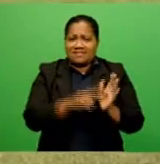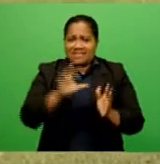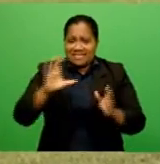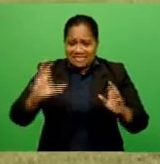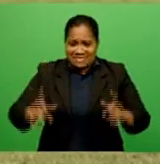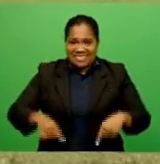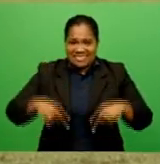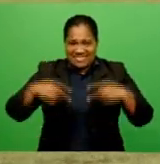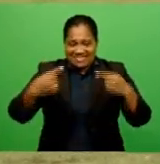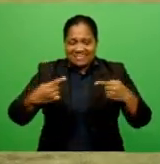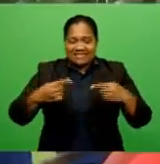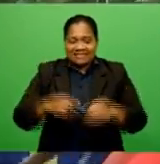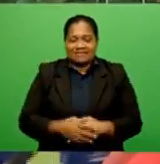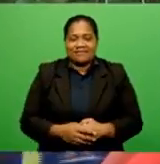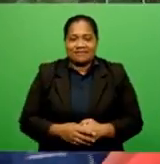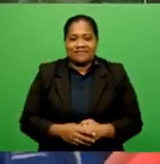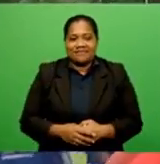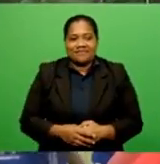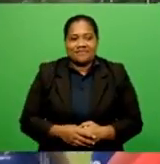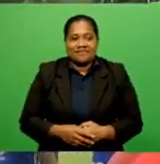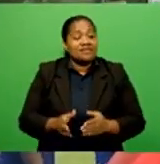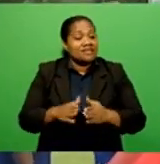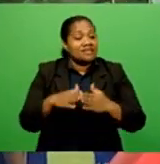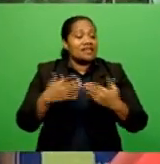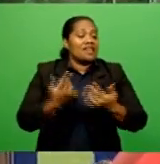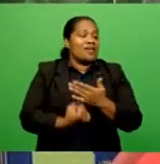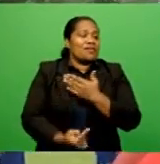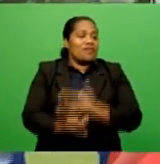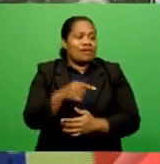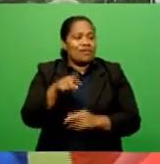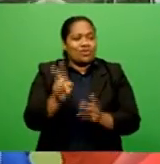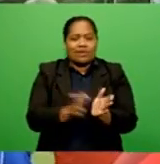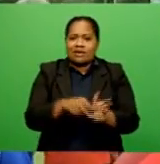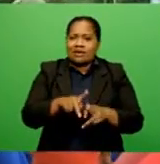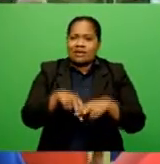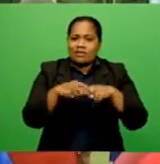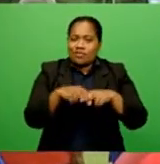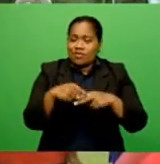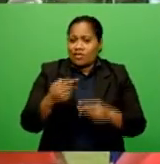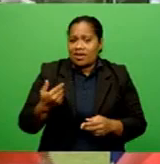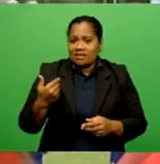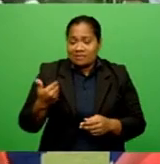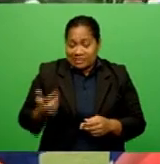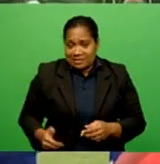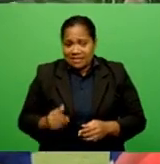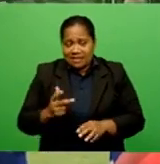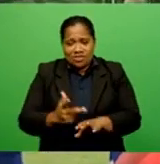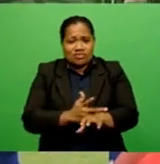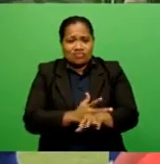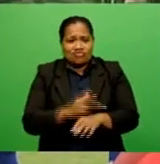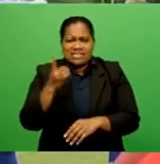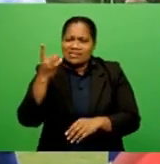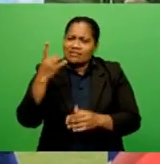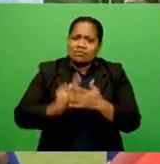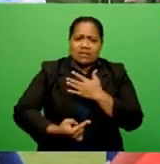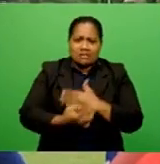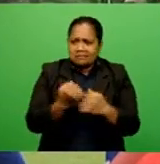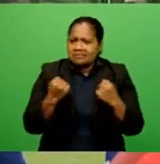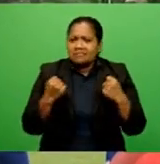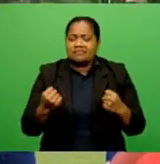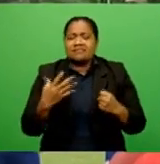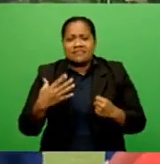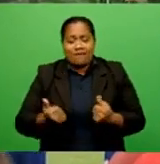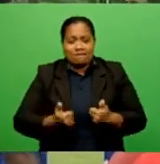for the Rewa Bay side. Again to the Nandrong side, the Green Stars, they came up strong, give a good